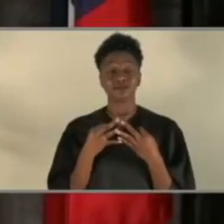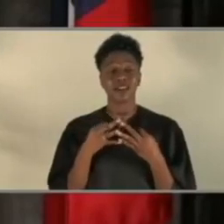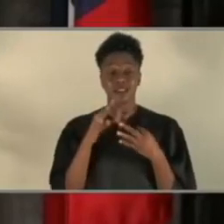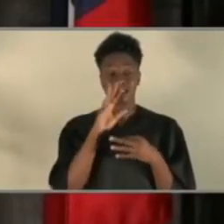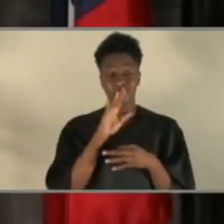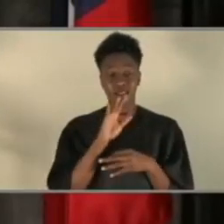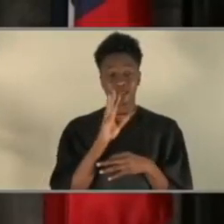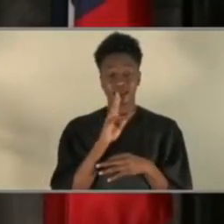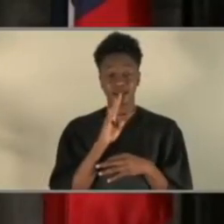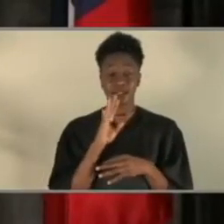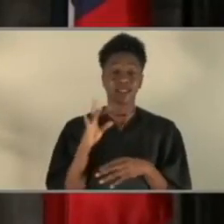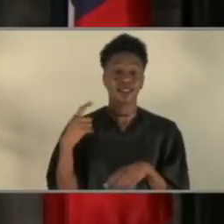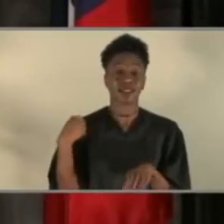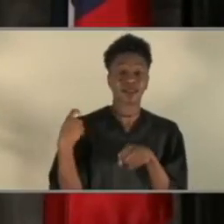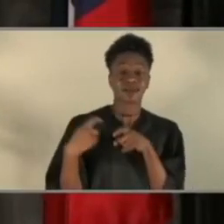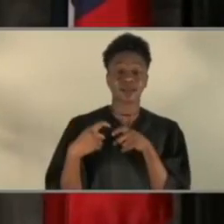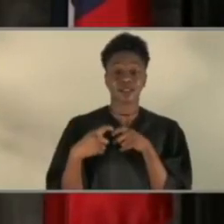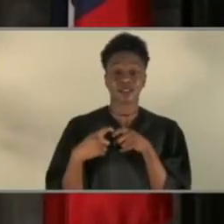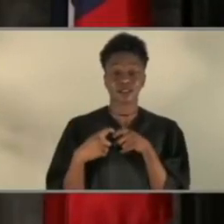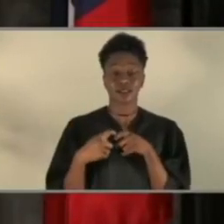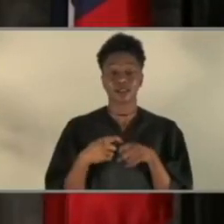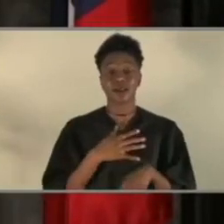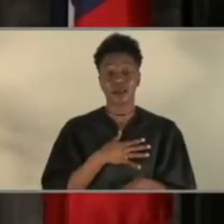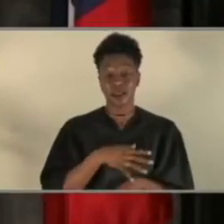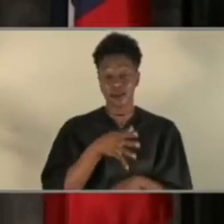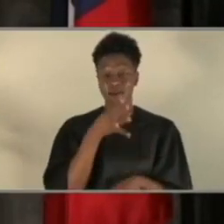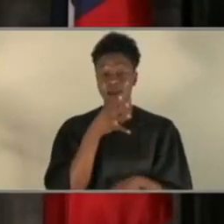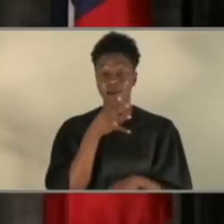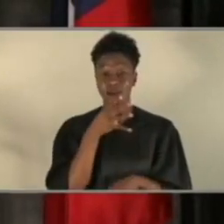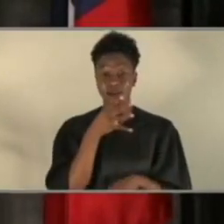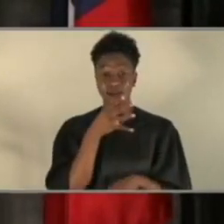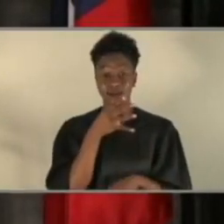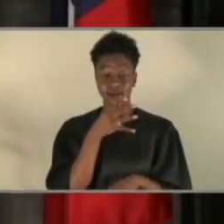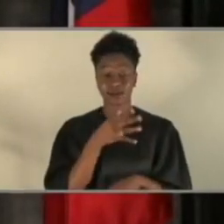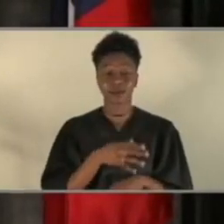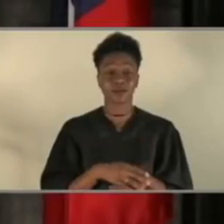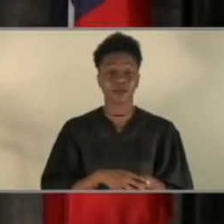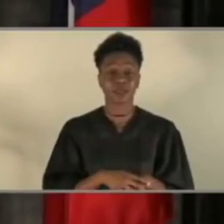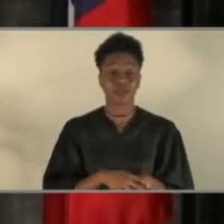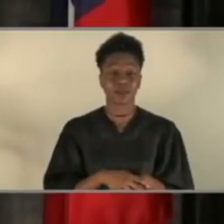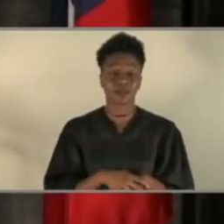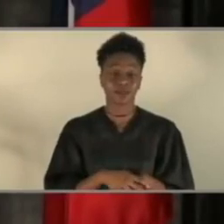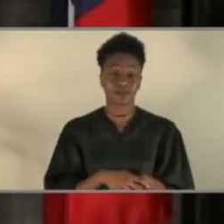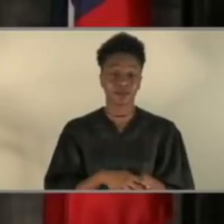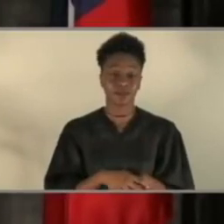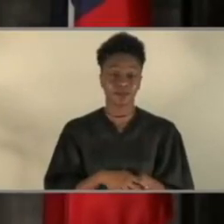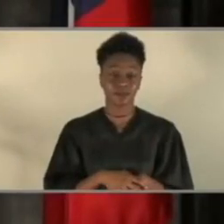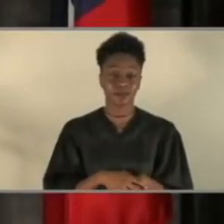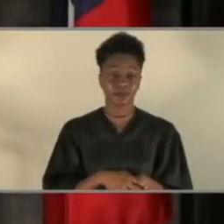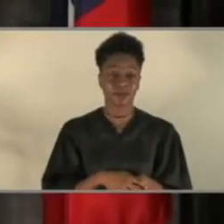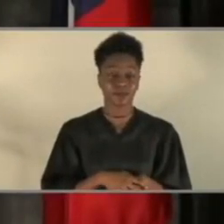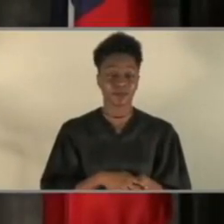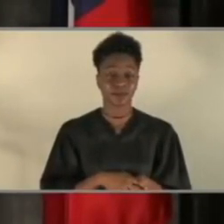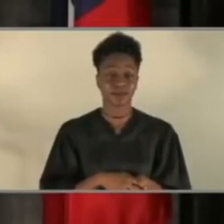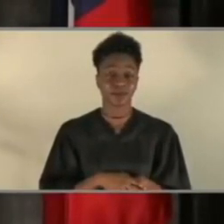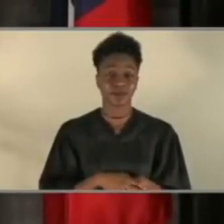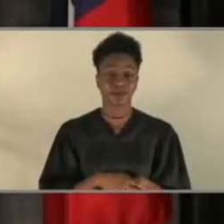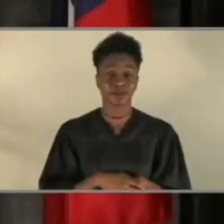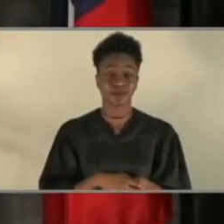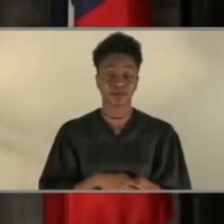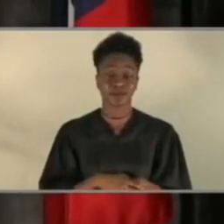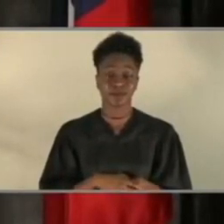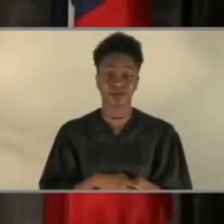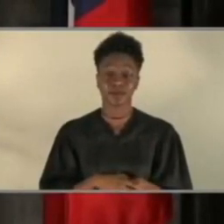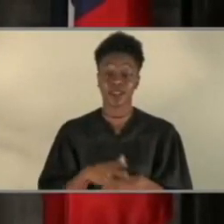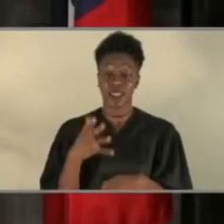Venezuela, y en especial a mi madre, Karen Villalba, porque me ha empujado a ser a la persona que soy hoy, y a mi